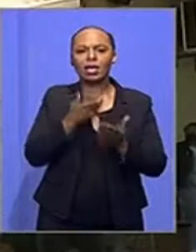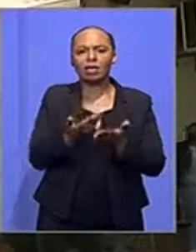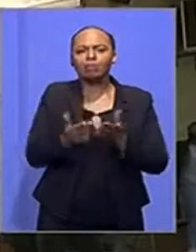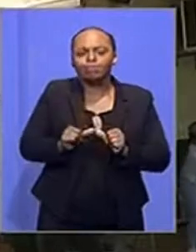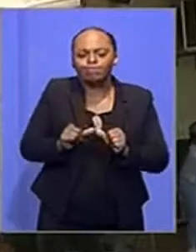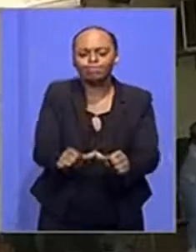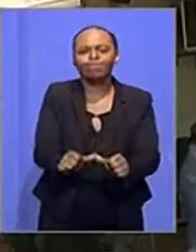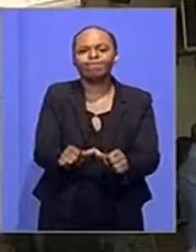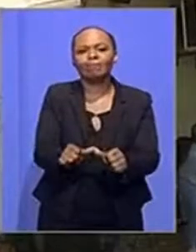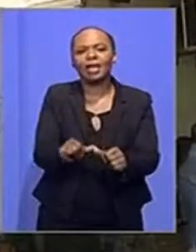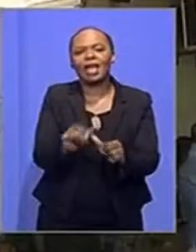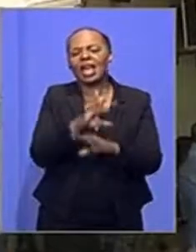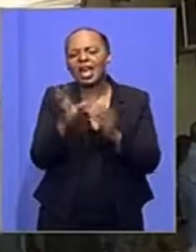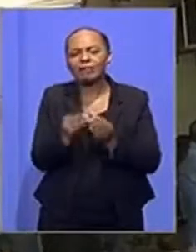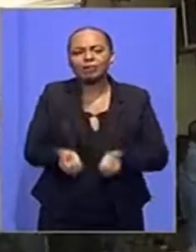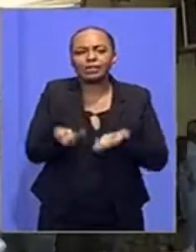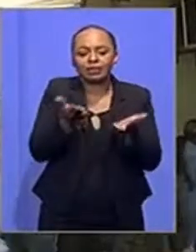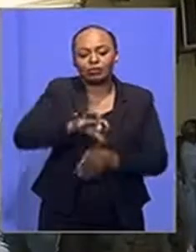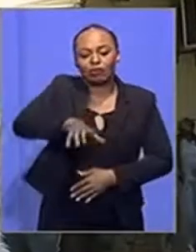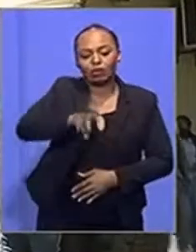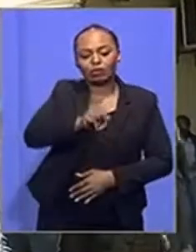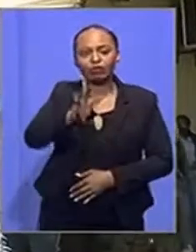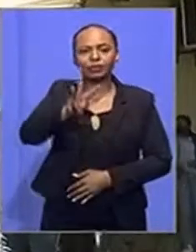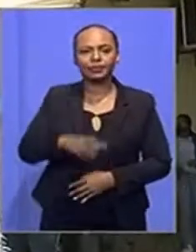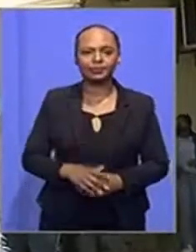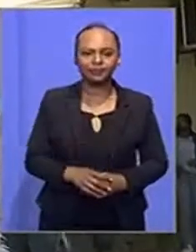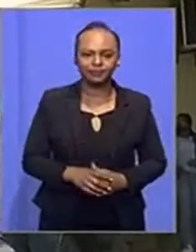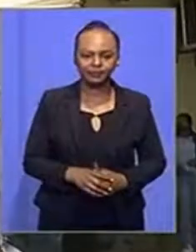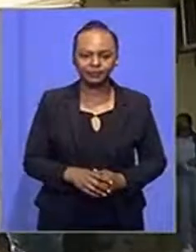Nna ke Patrick Dintwa, SABC News mo Mahikeng.